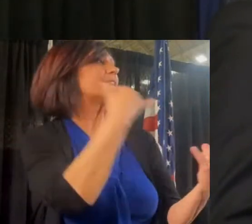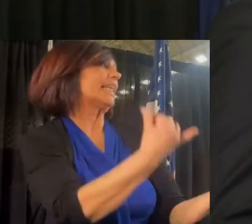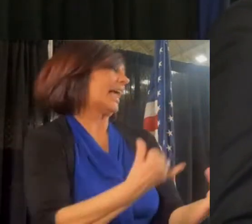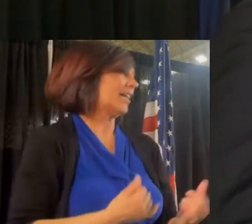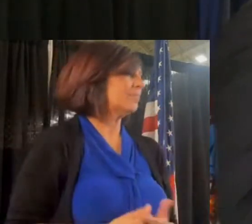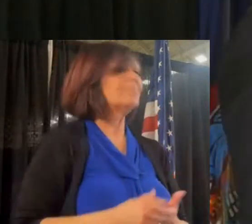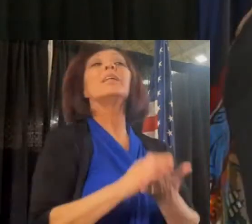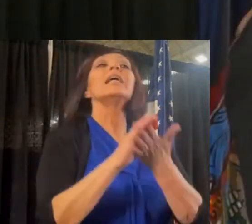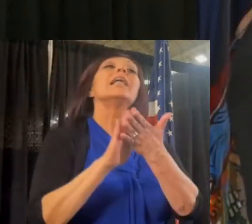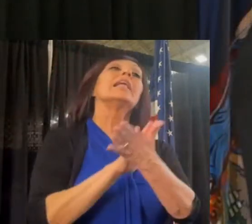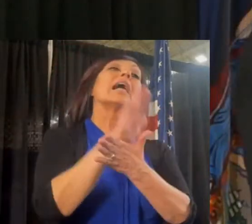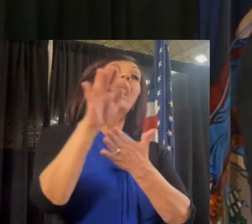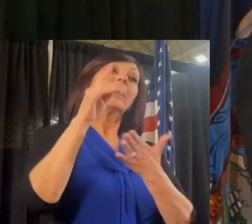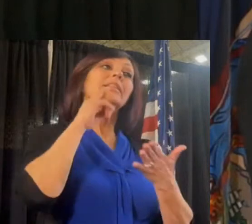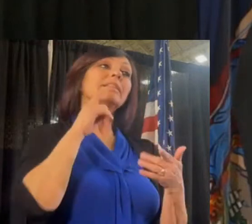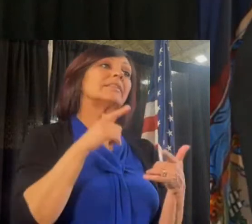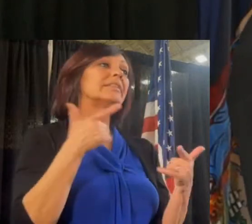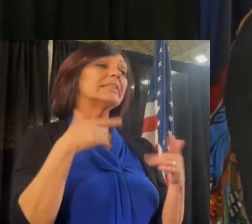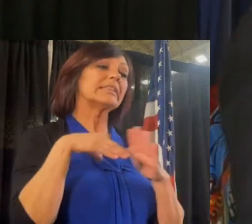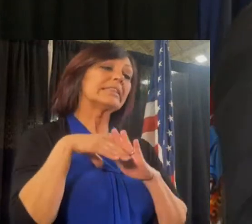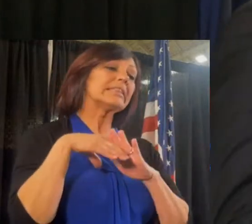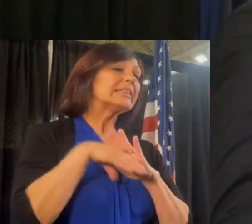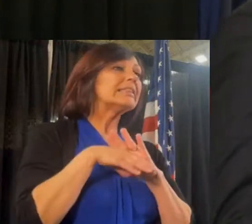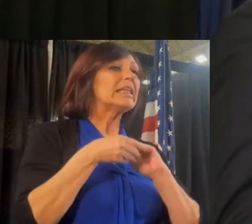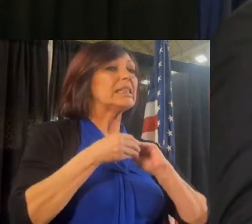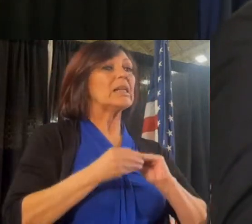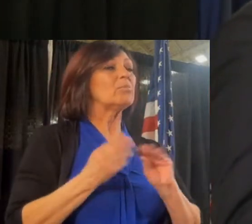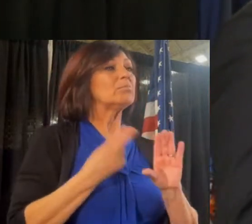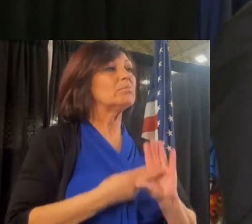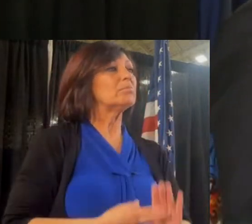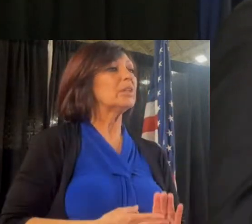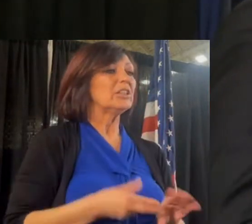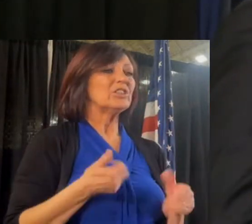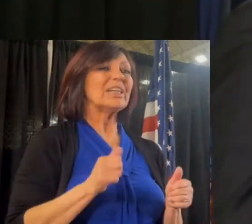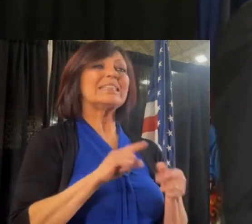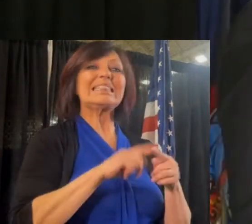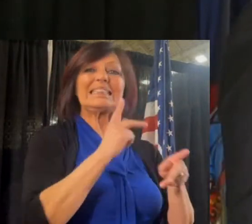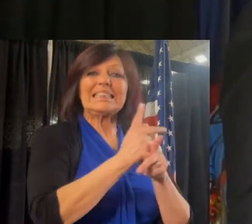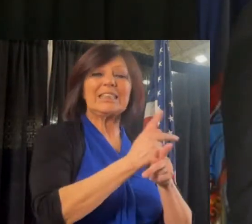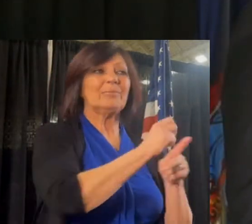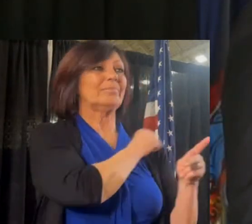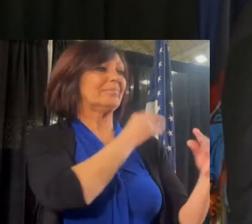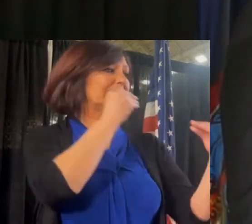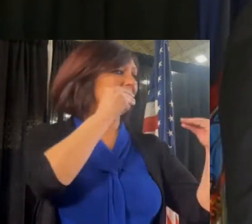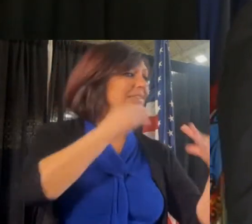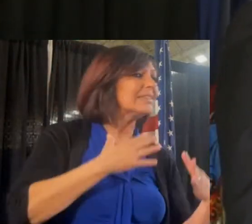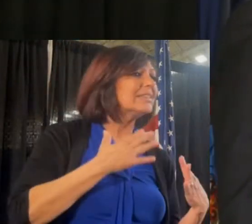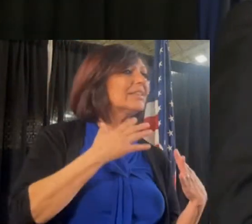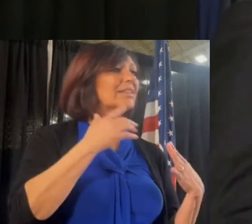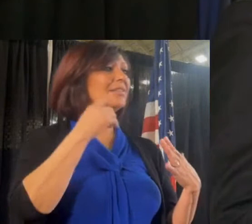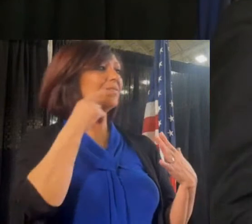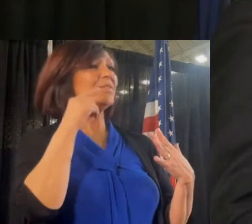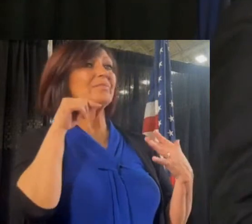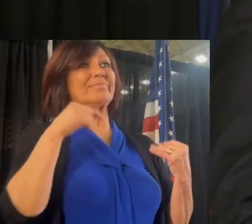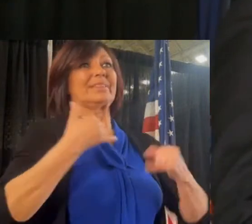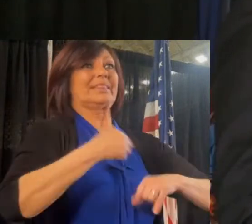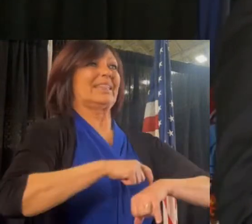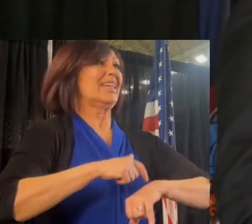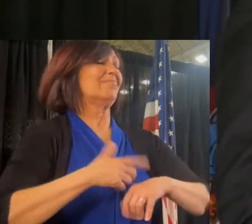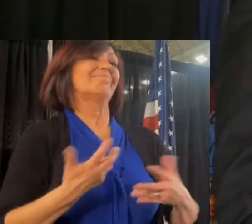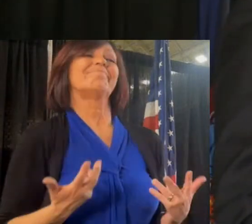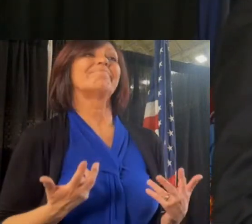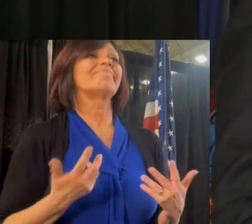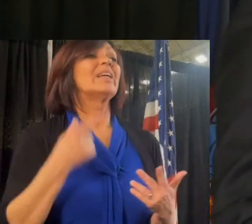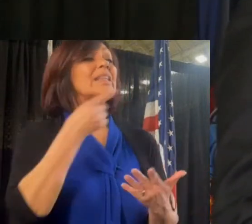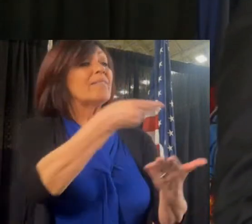college has experienced a significant decrease in enrollment while trying to maintain staffing and infrastructure designed for a bygone era.